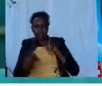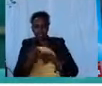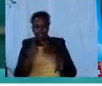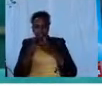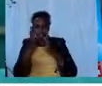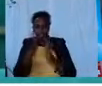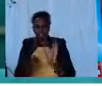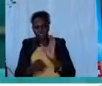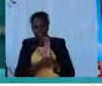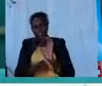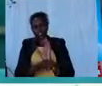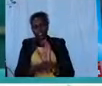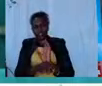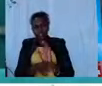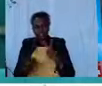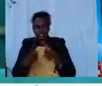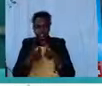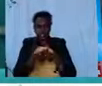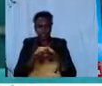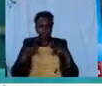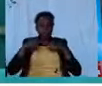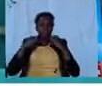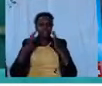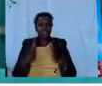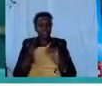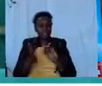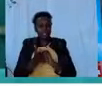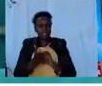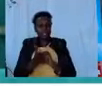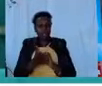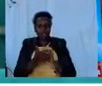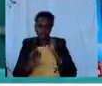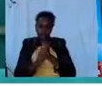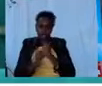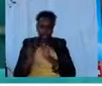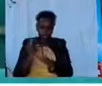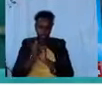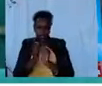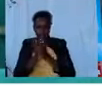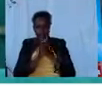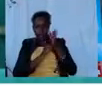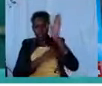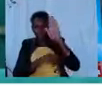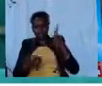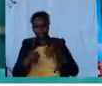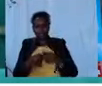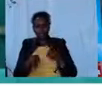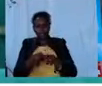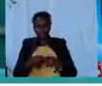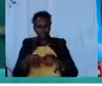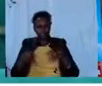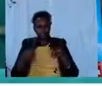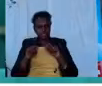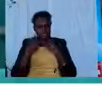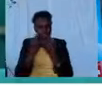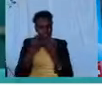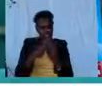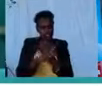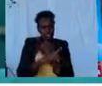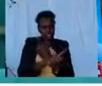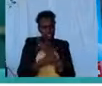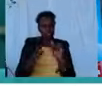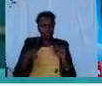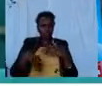at the cathedral. And even the clergy that are serving with him, the pastoral team, and Lord God Almighty, even the